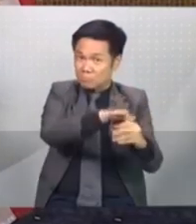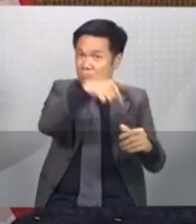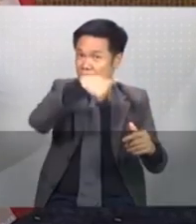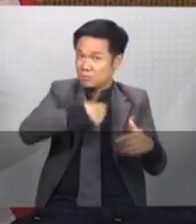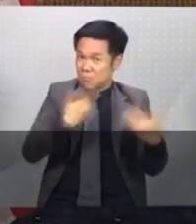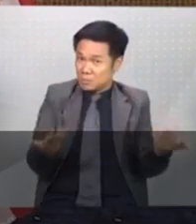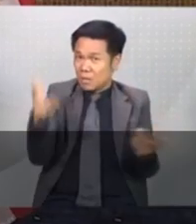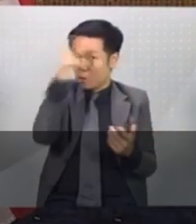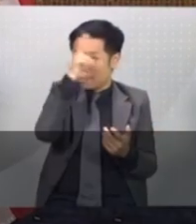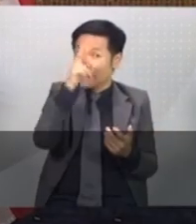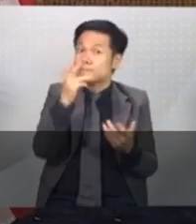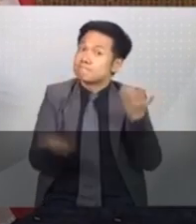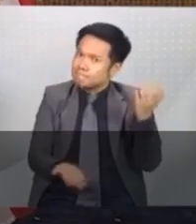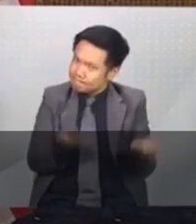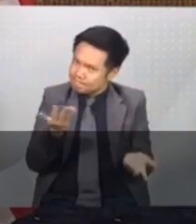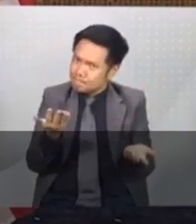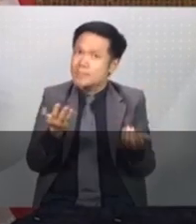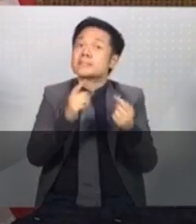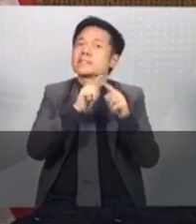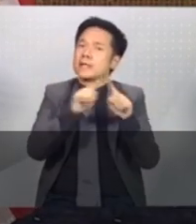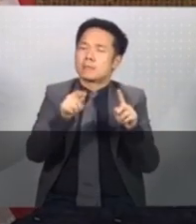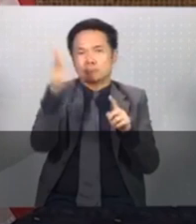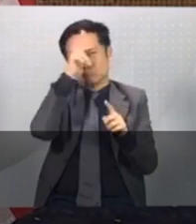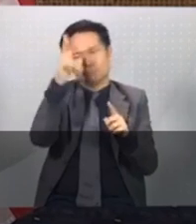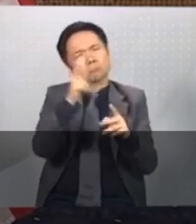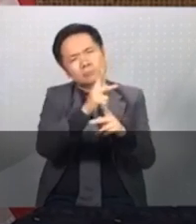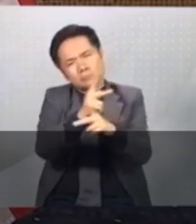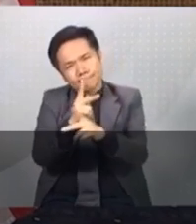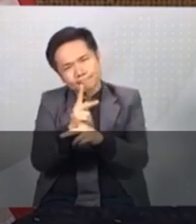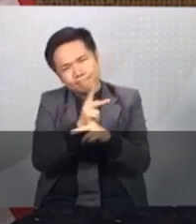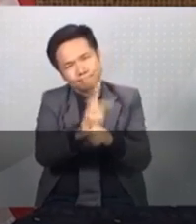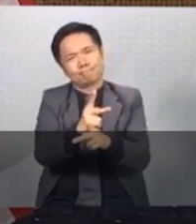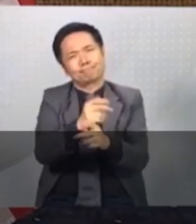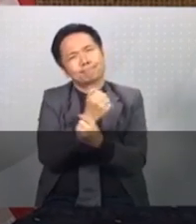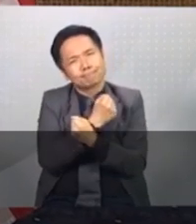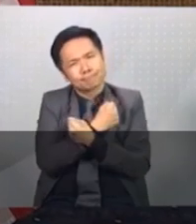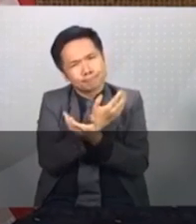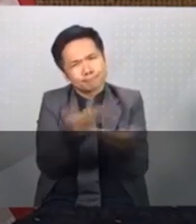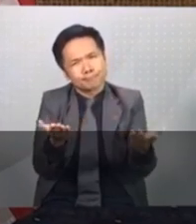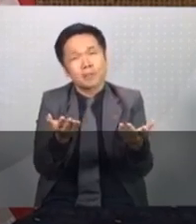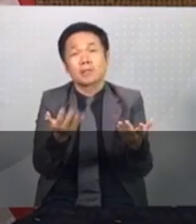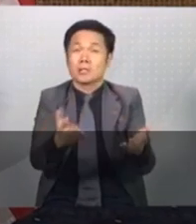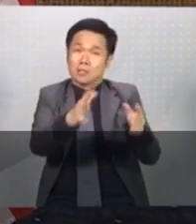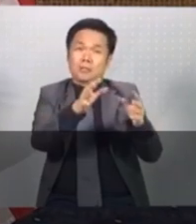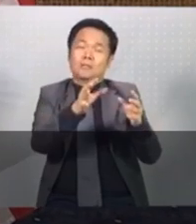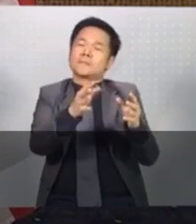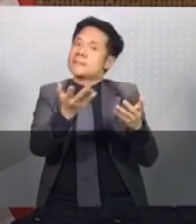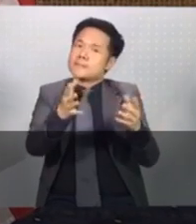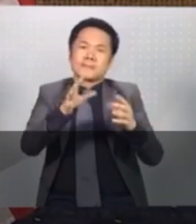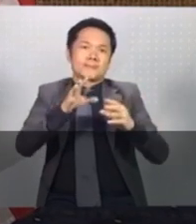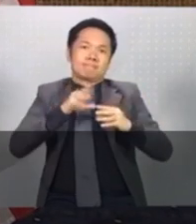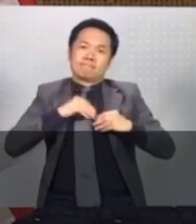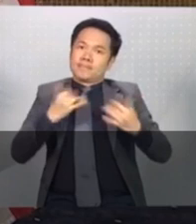But I want all of you to know that this government cares for you. I accepted the fact that I came in as Prime